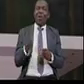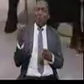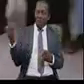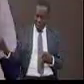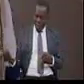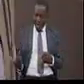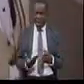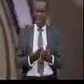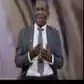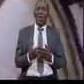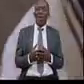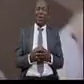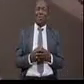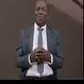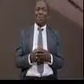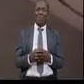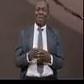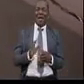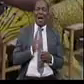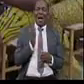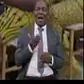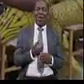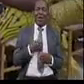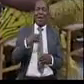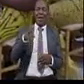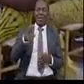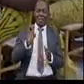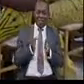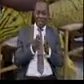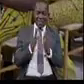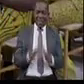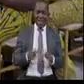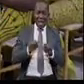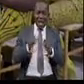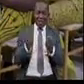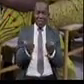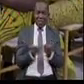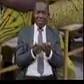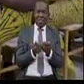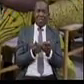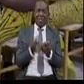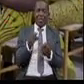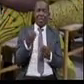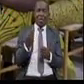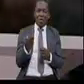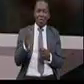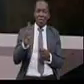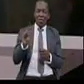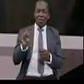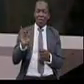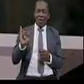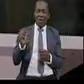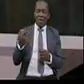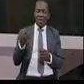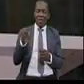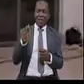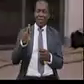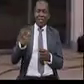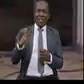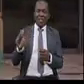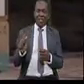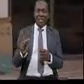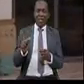chairman? Jam your hand very well as we welcome the camp chairman.